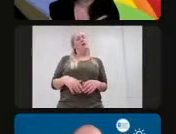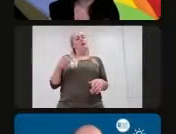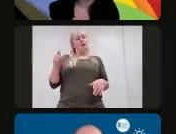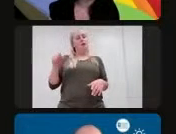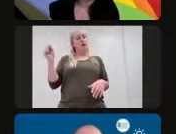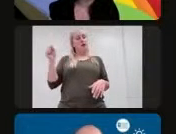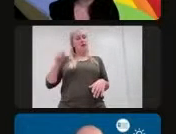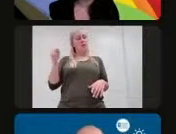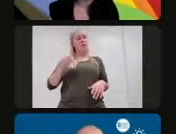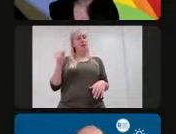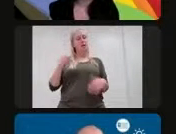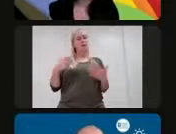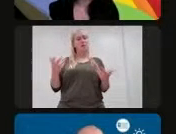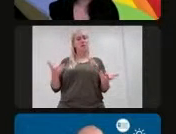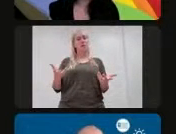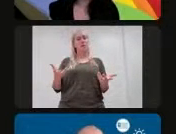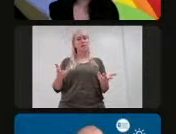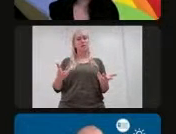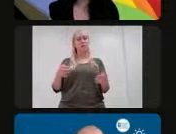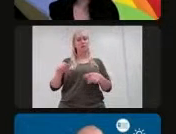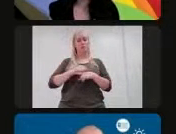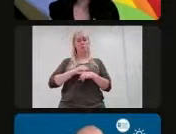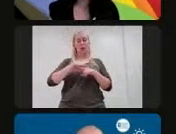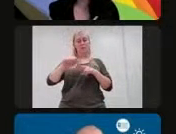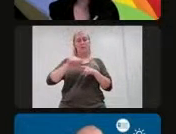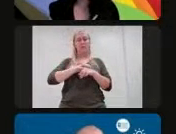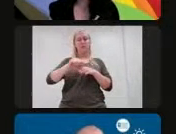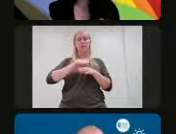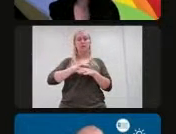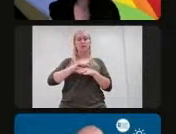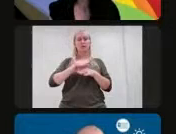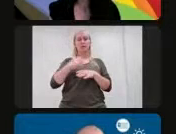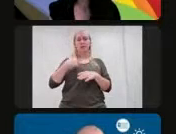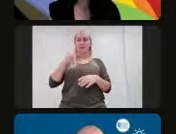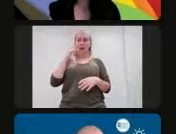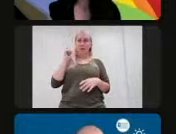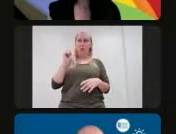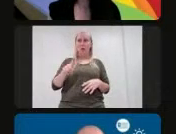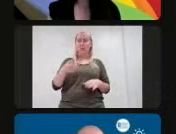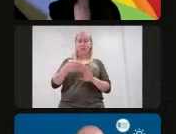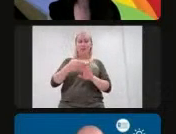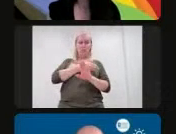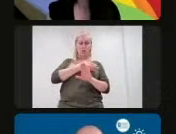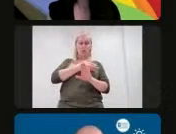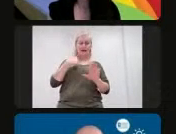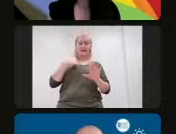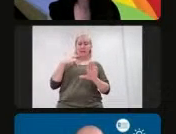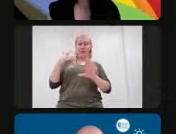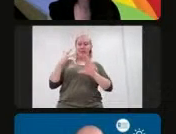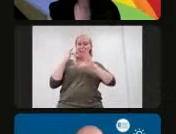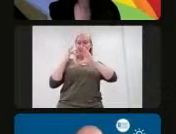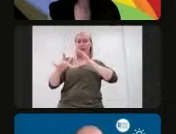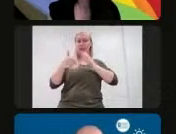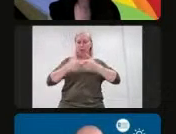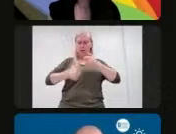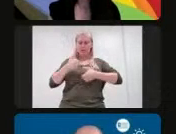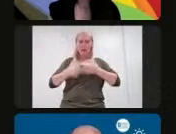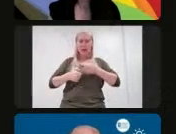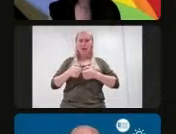as a practice, if I have a question ahead of time, I have usually emailed or texted